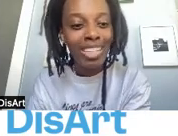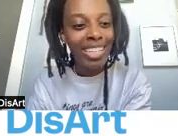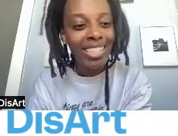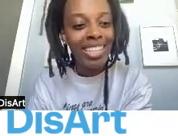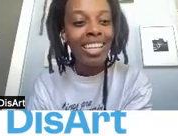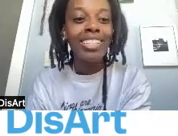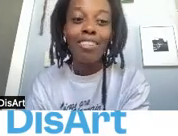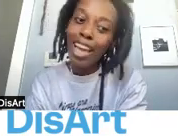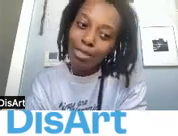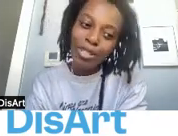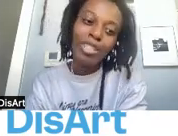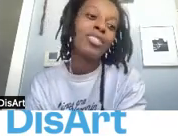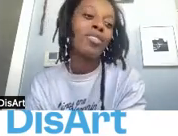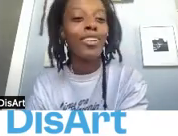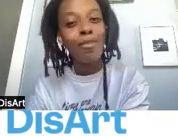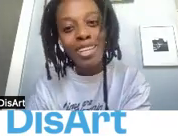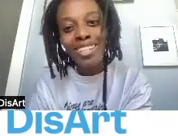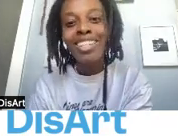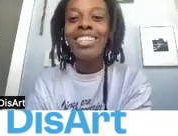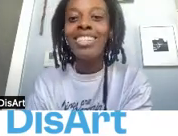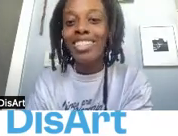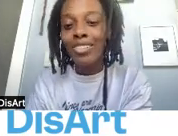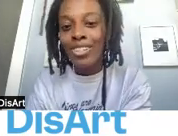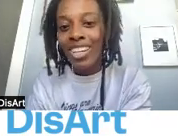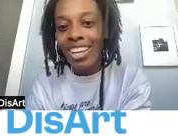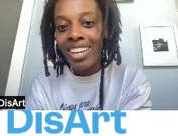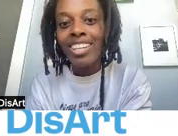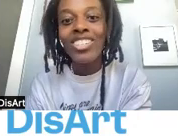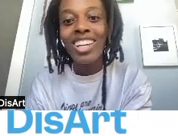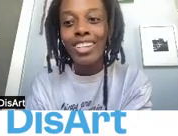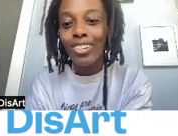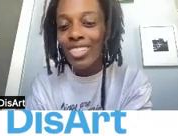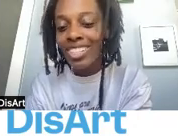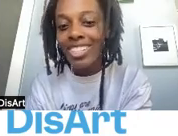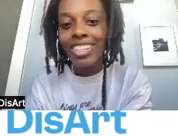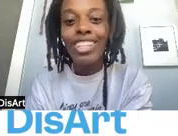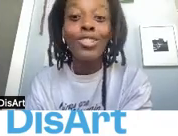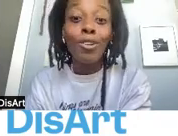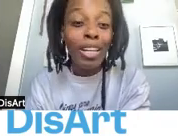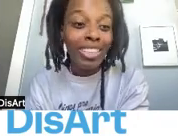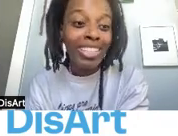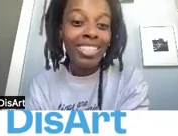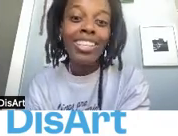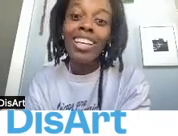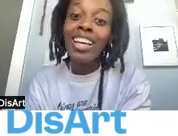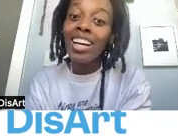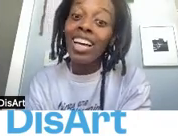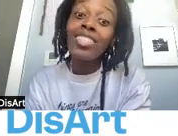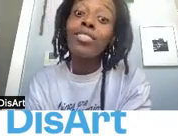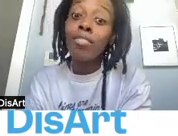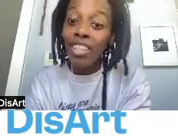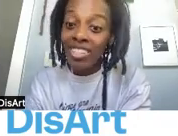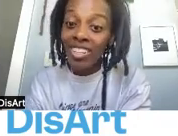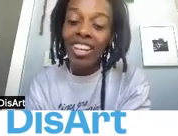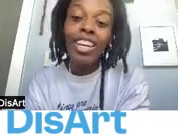Ezra Benes, Jeff Casper, Jerron Herman, Jillian Crochet, Josiah Golson, Jerome Ellis,